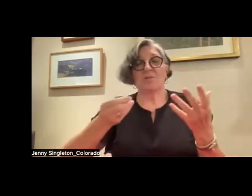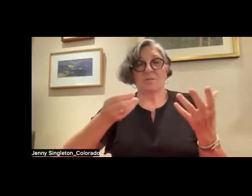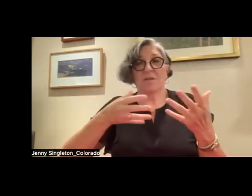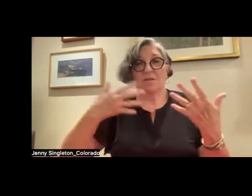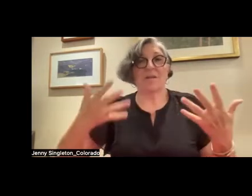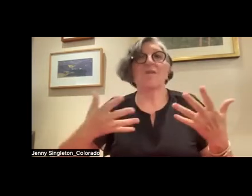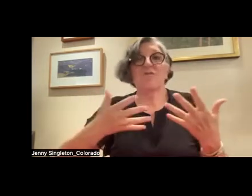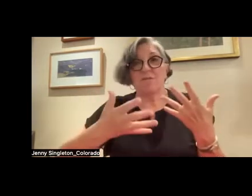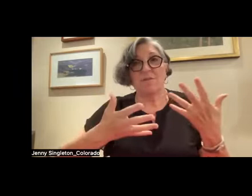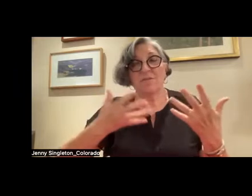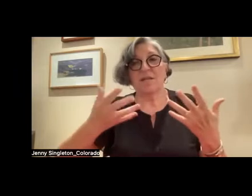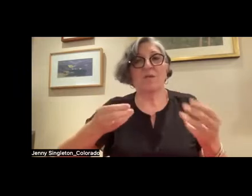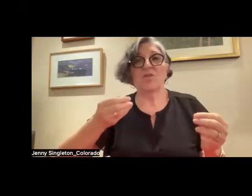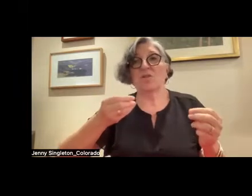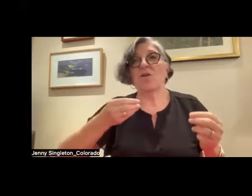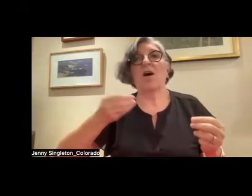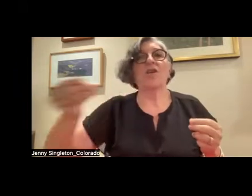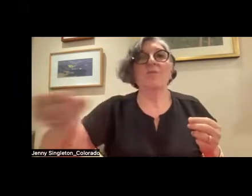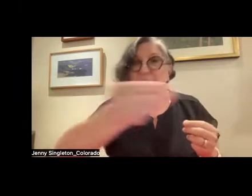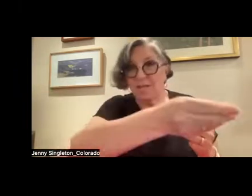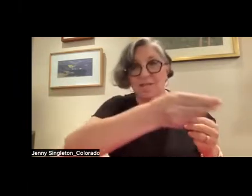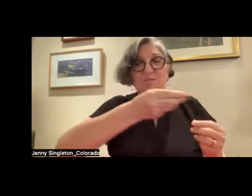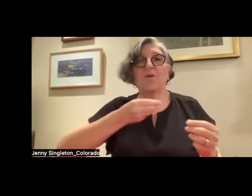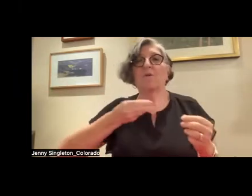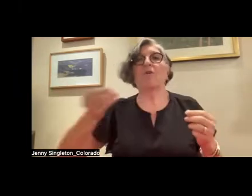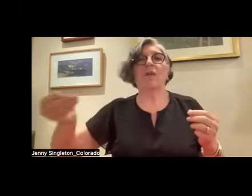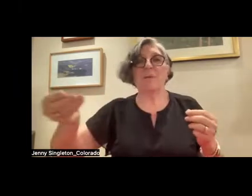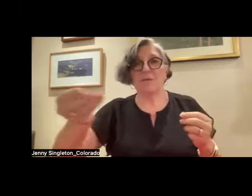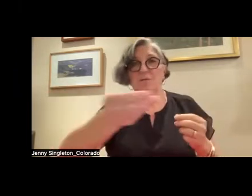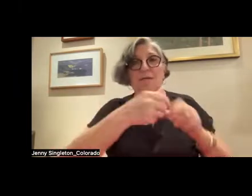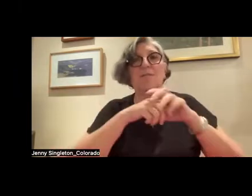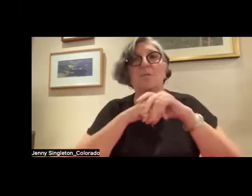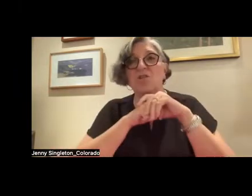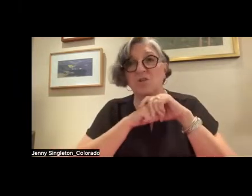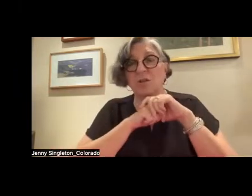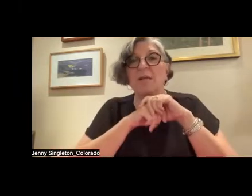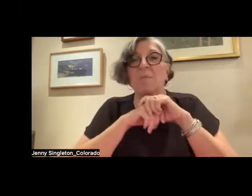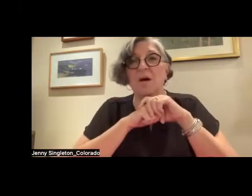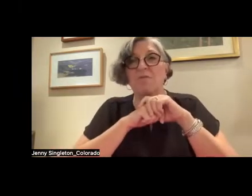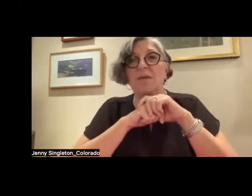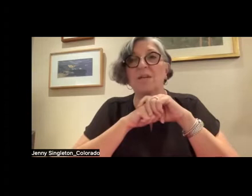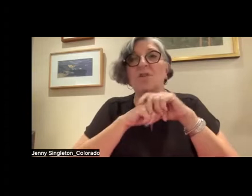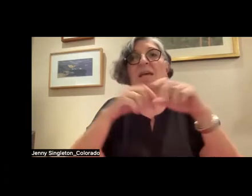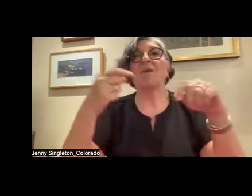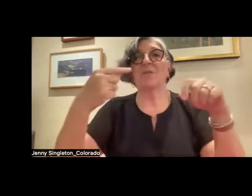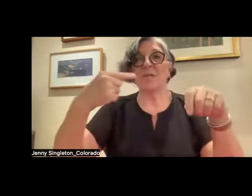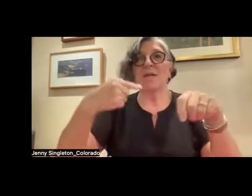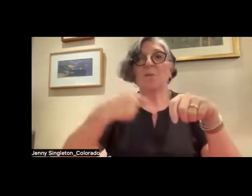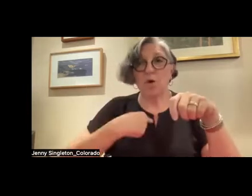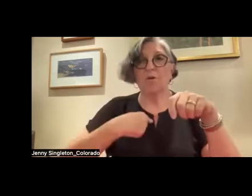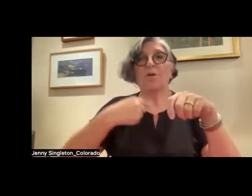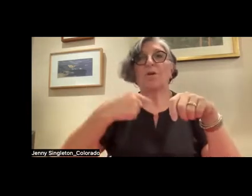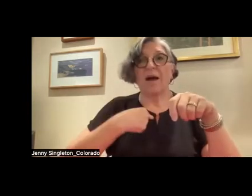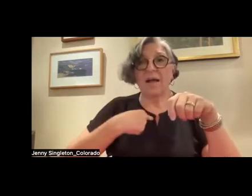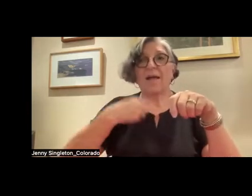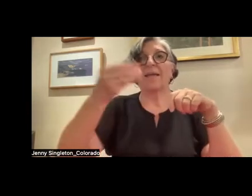not, the signers of those sign languages are not using this verb agreement using a spatial modification. They use